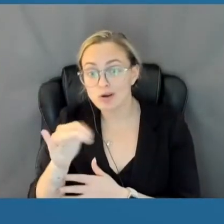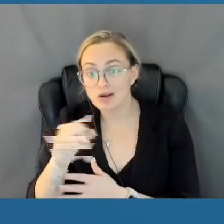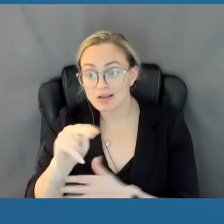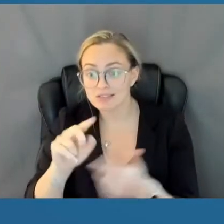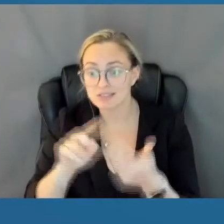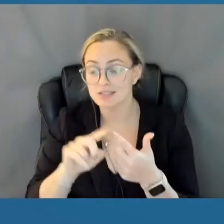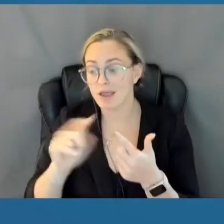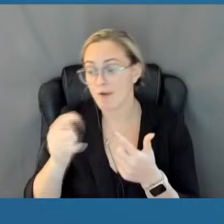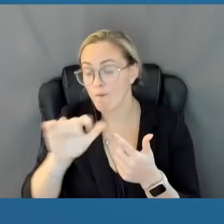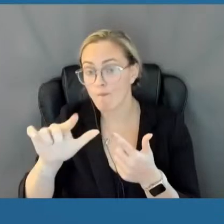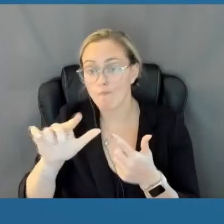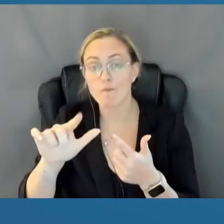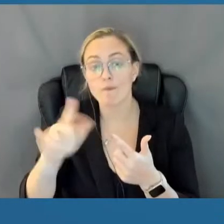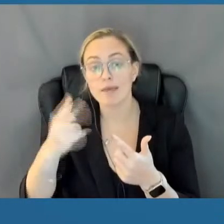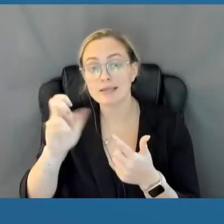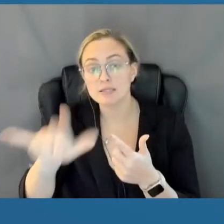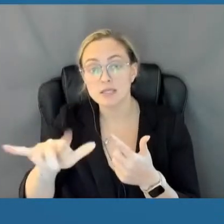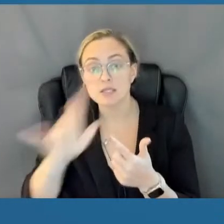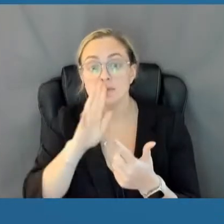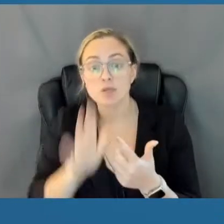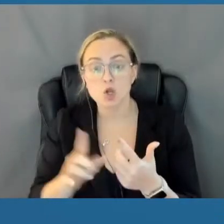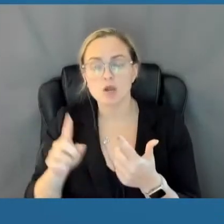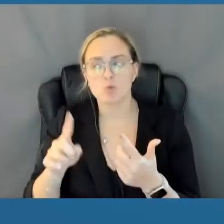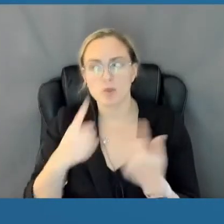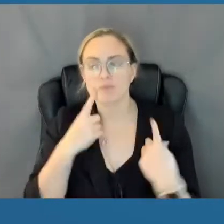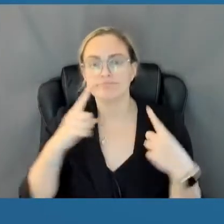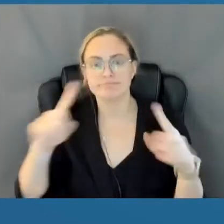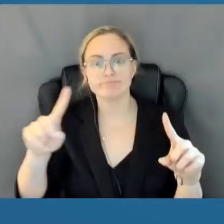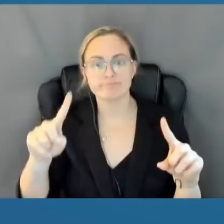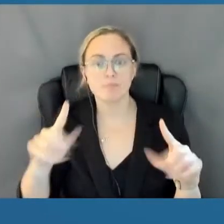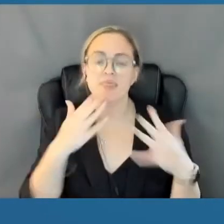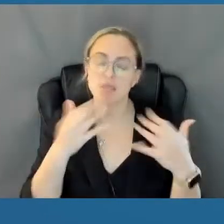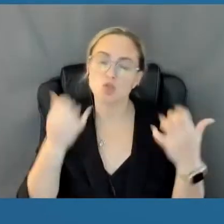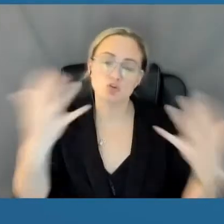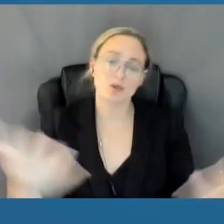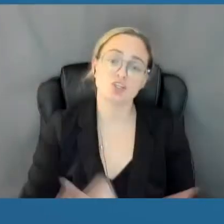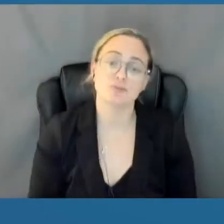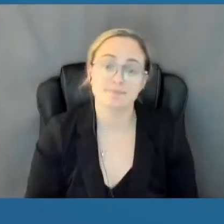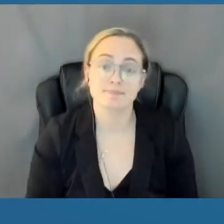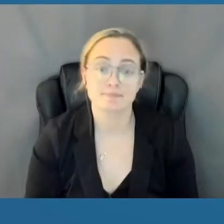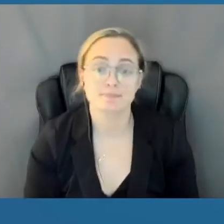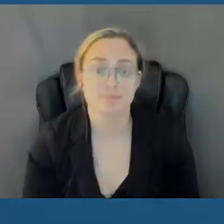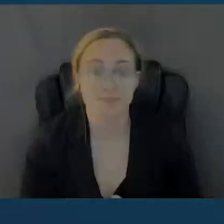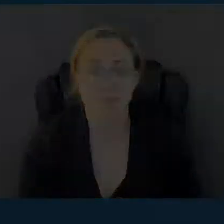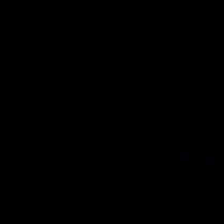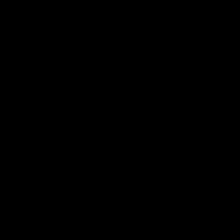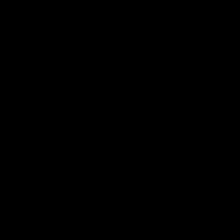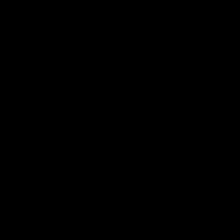speaker. We really worked hard together to deliver for New Yorkers. Thank you very much, everybody. $1 billion going